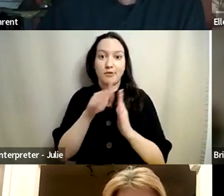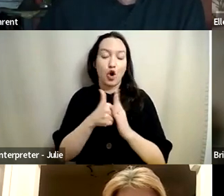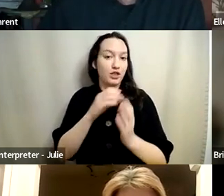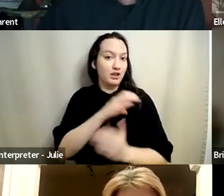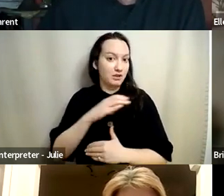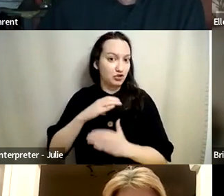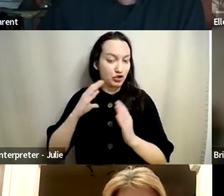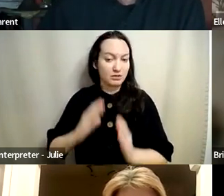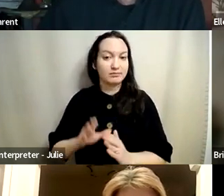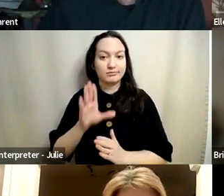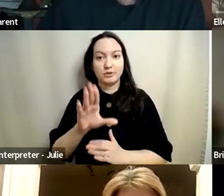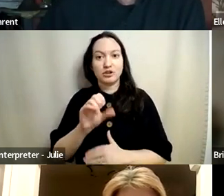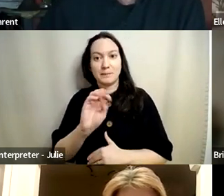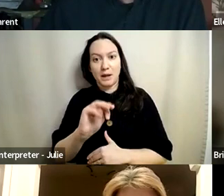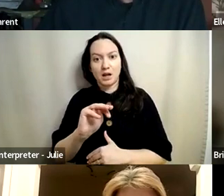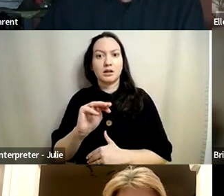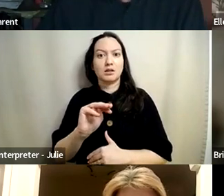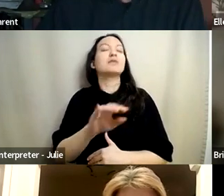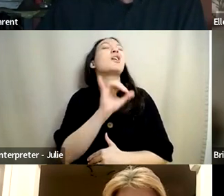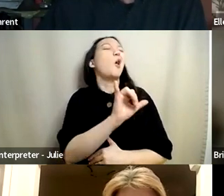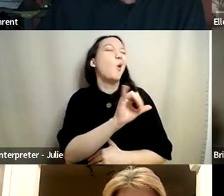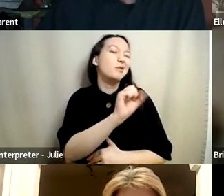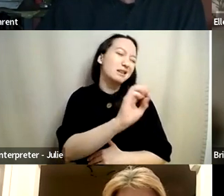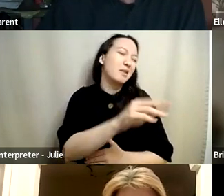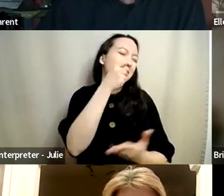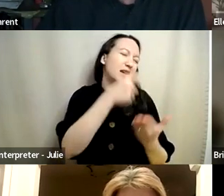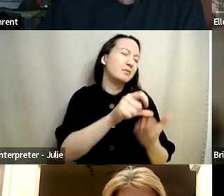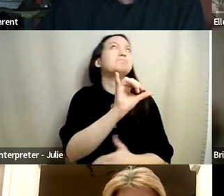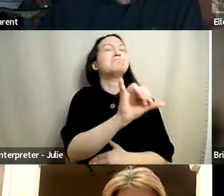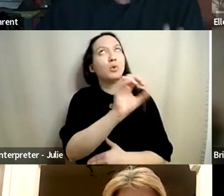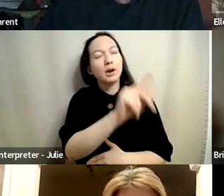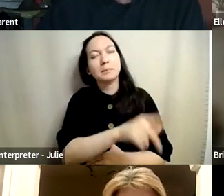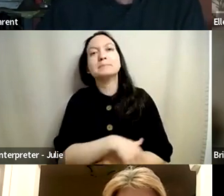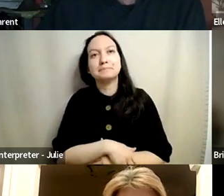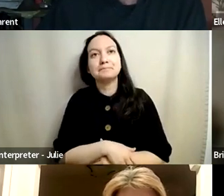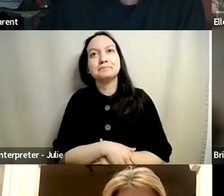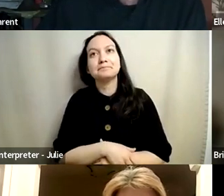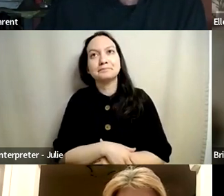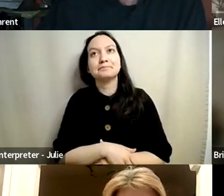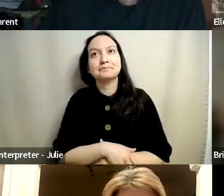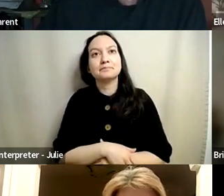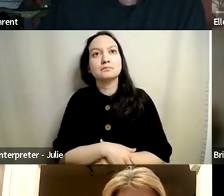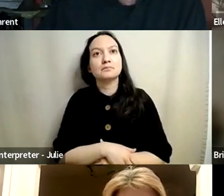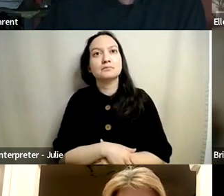commissioners in your Santa Monica. Oh, in the Santa Monica mail. Okay. Yeah.